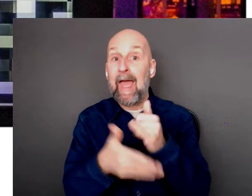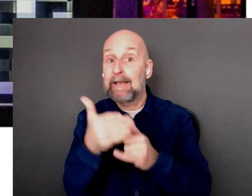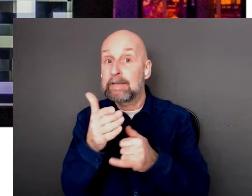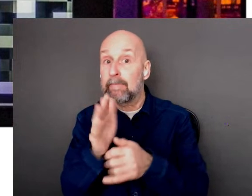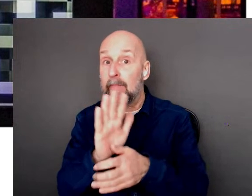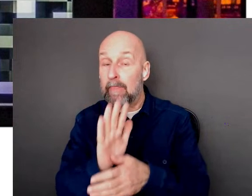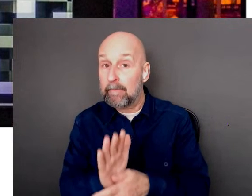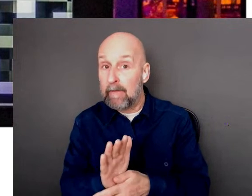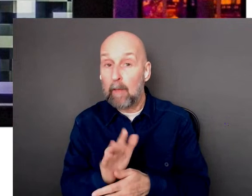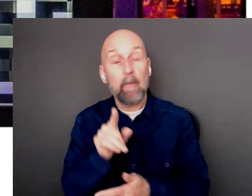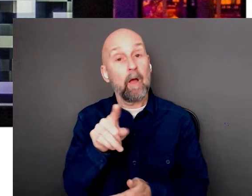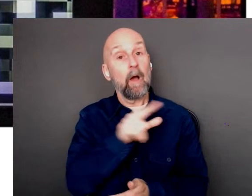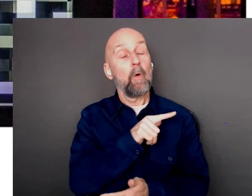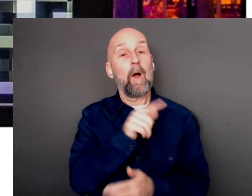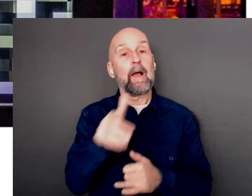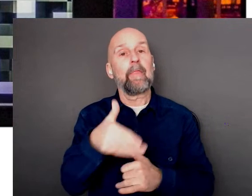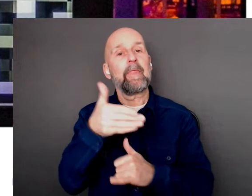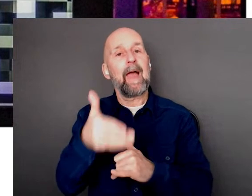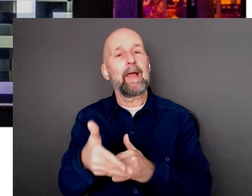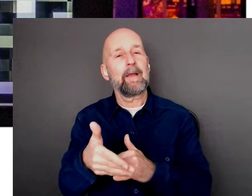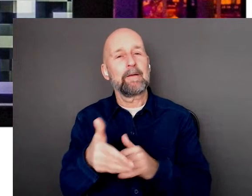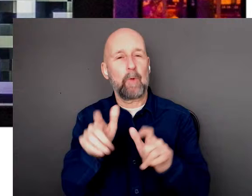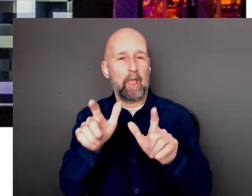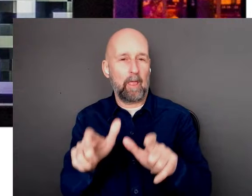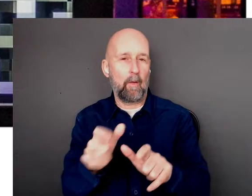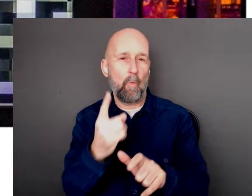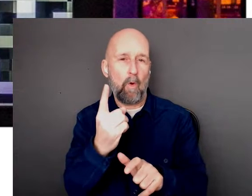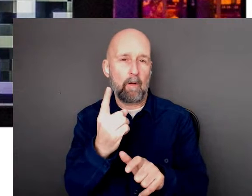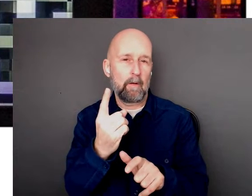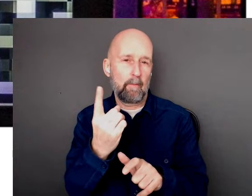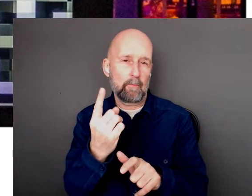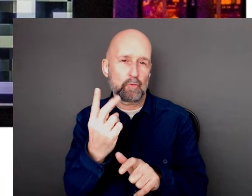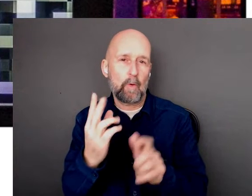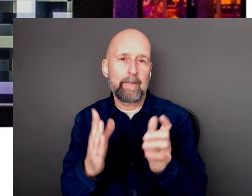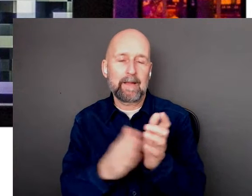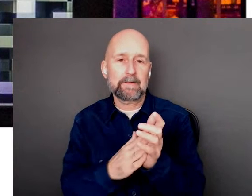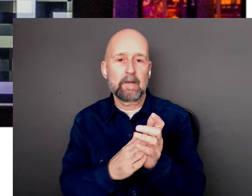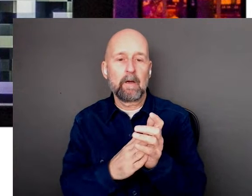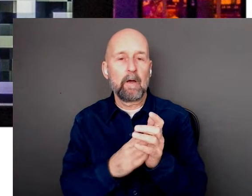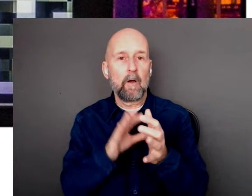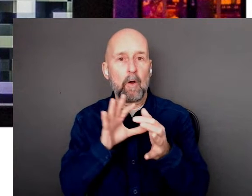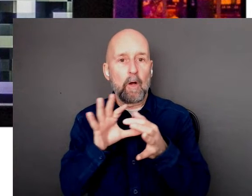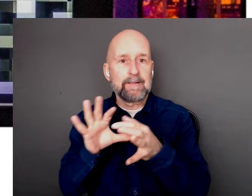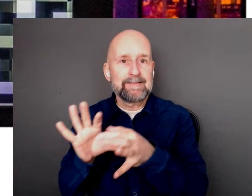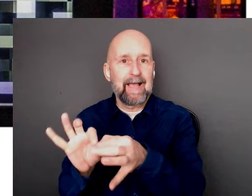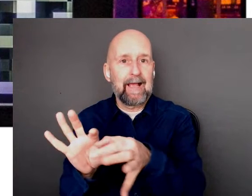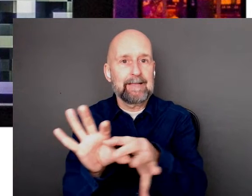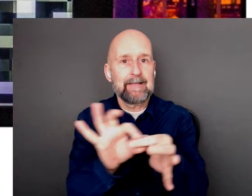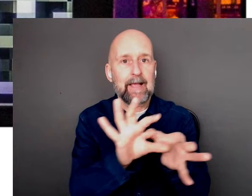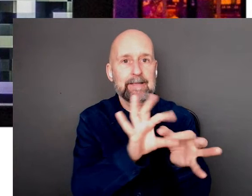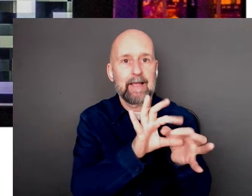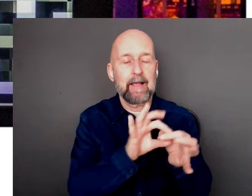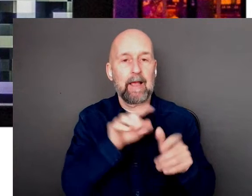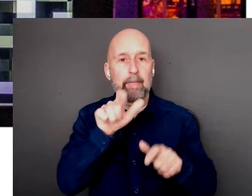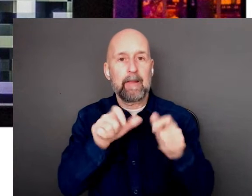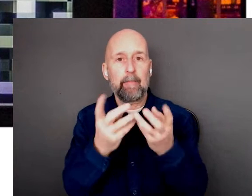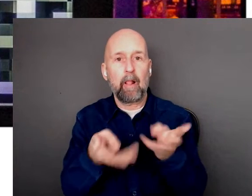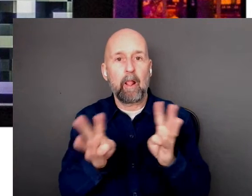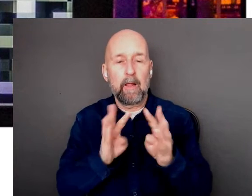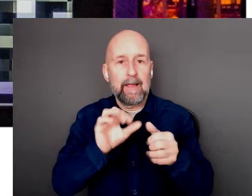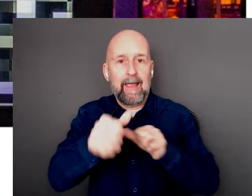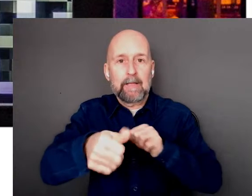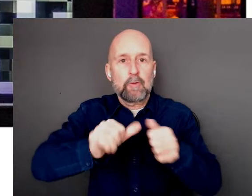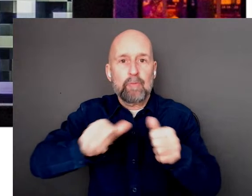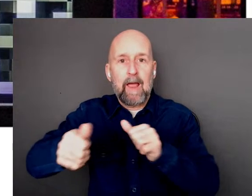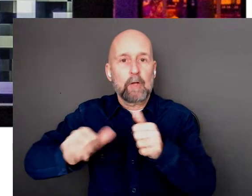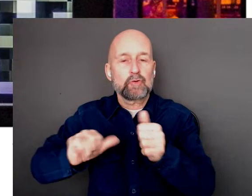that maybe lasts a minute or two, and they're kind of all syncing together with people and interaction that was in each